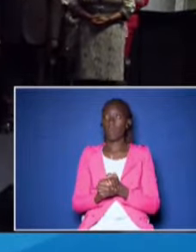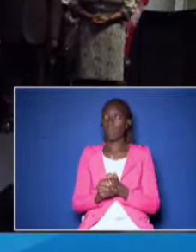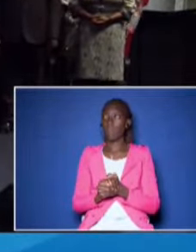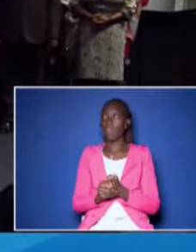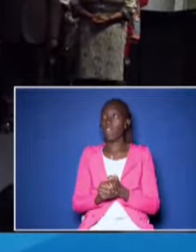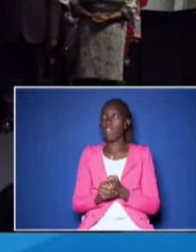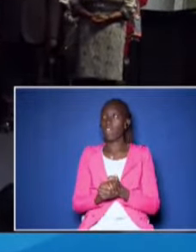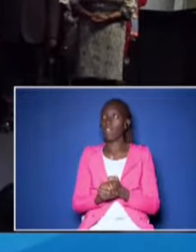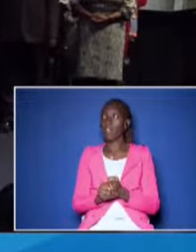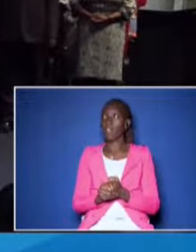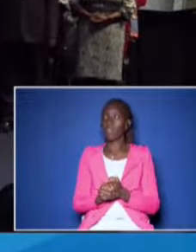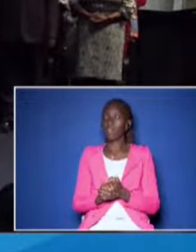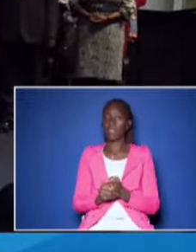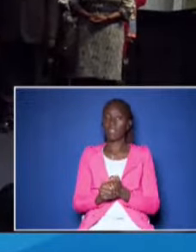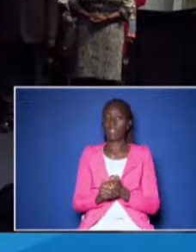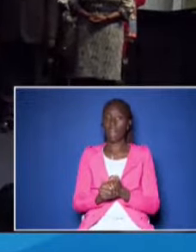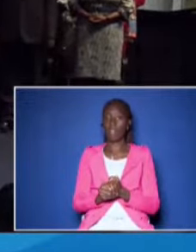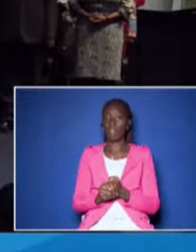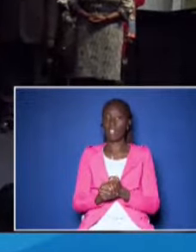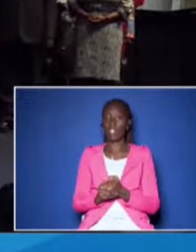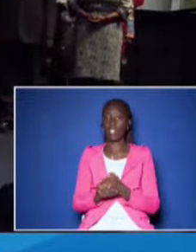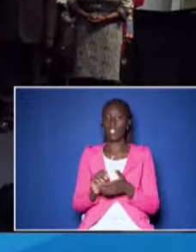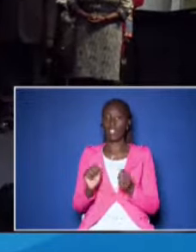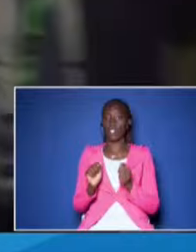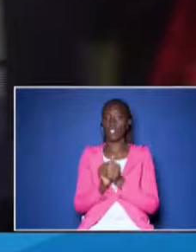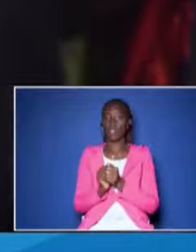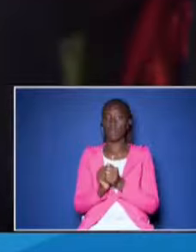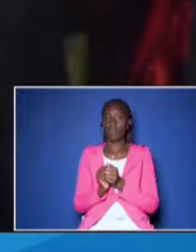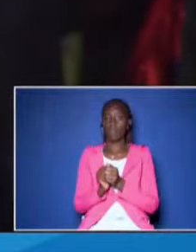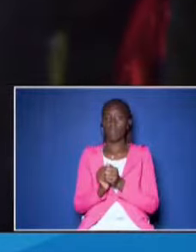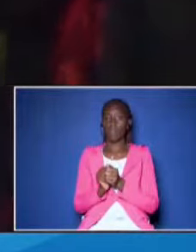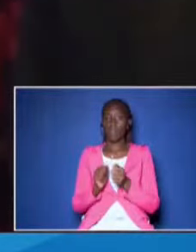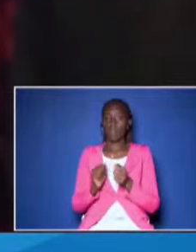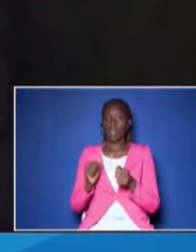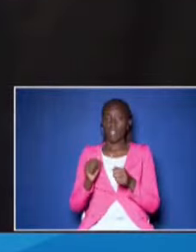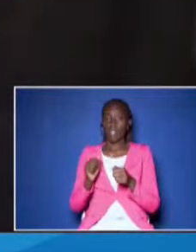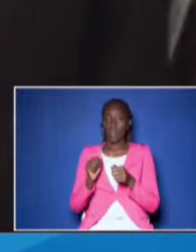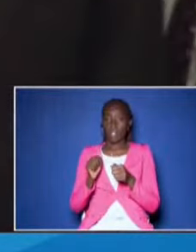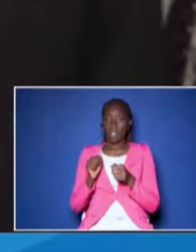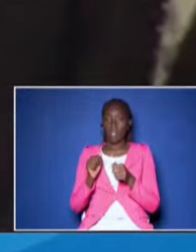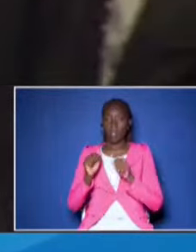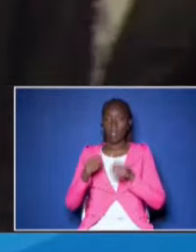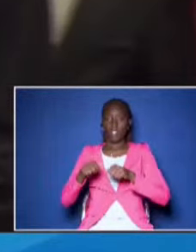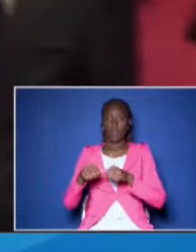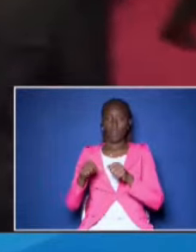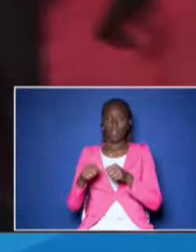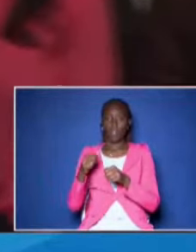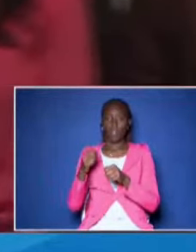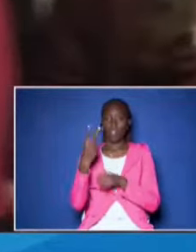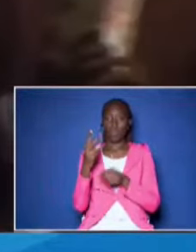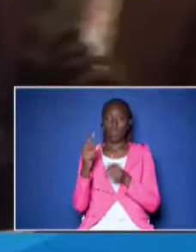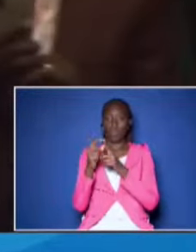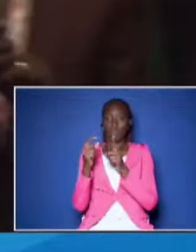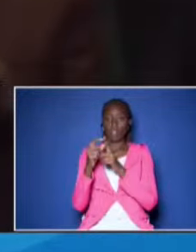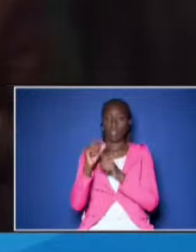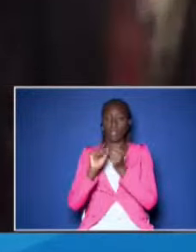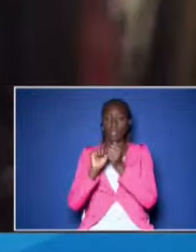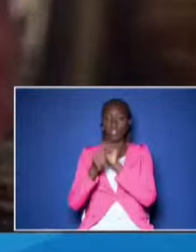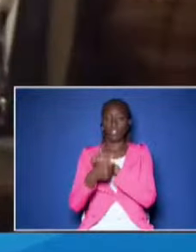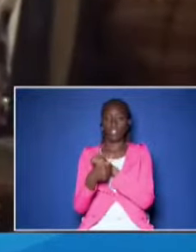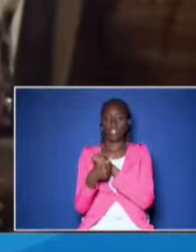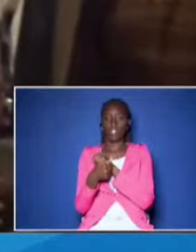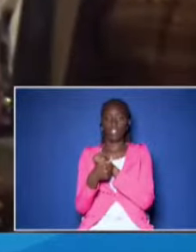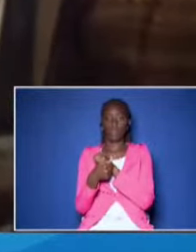yesterday I knew there's two messages I have to preach the deity of